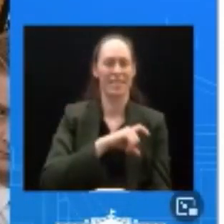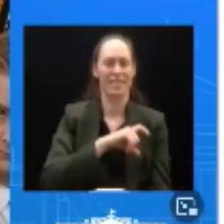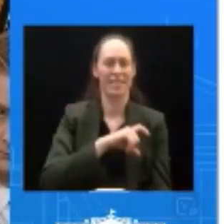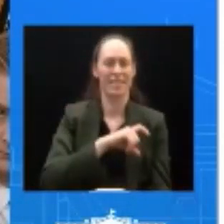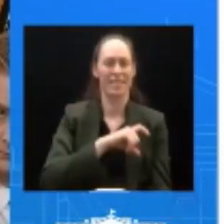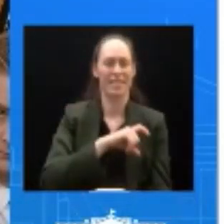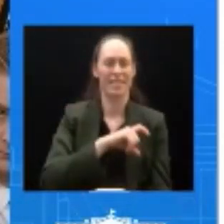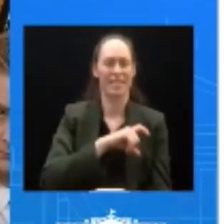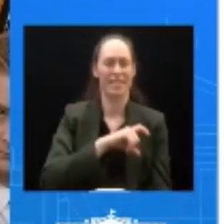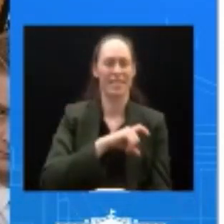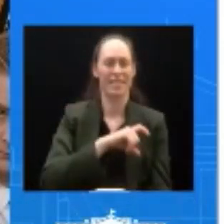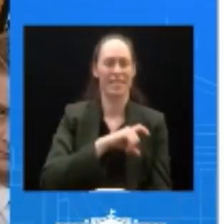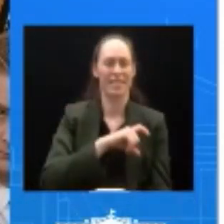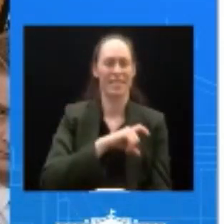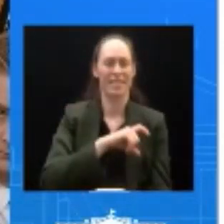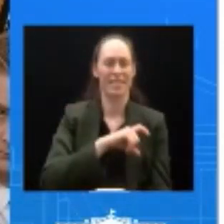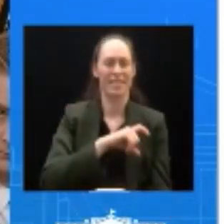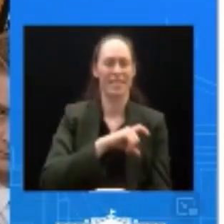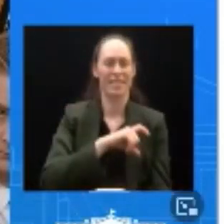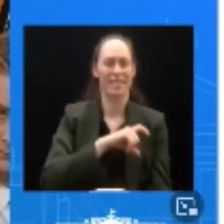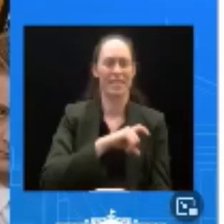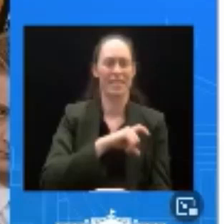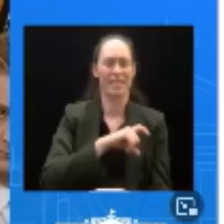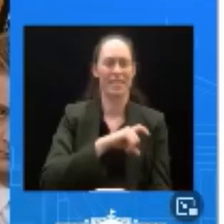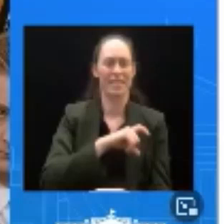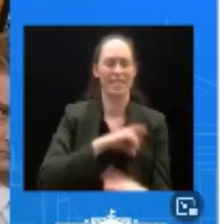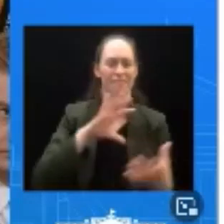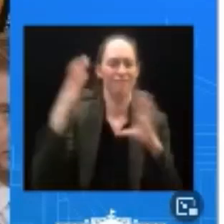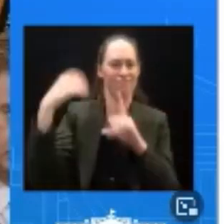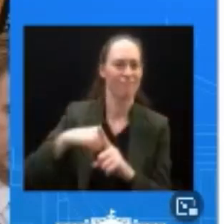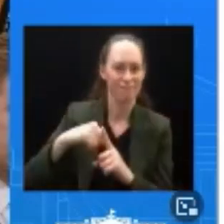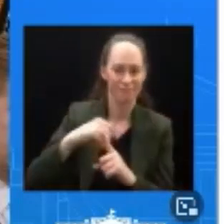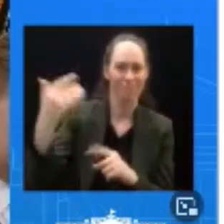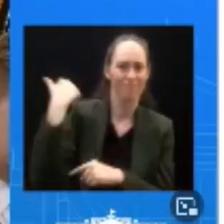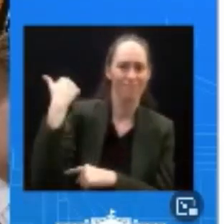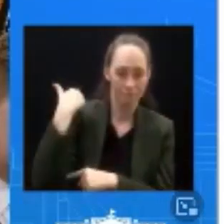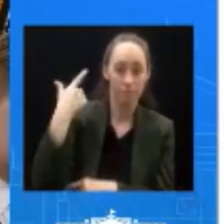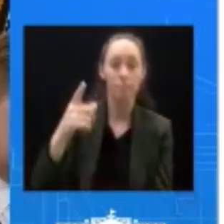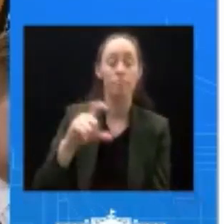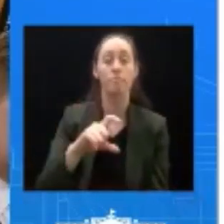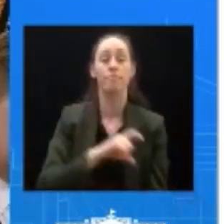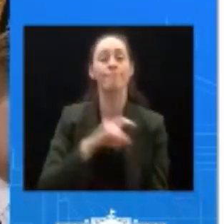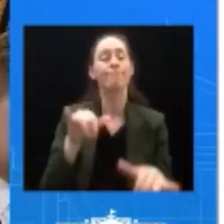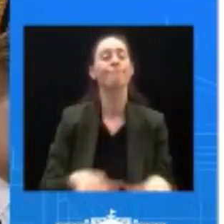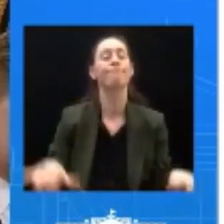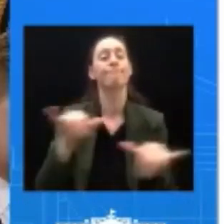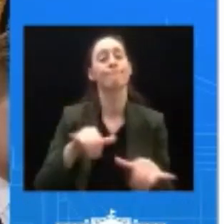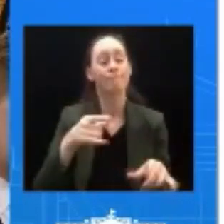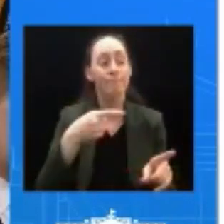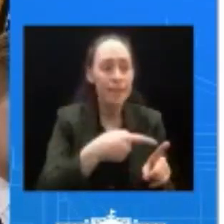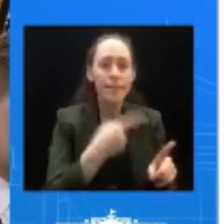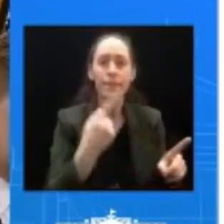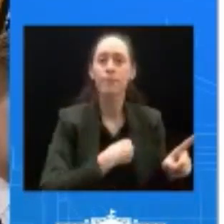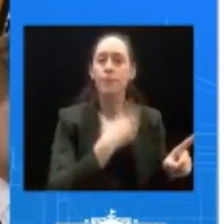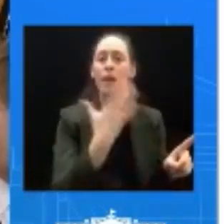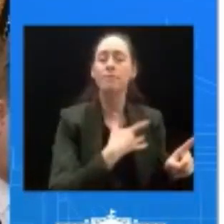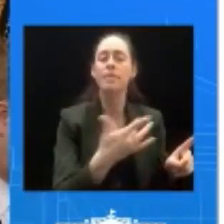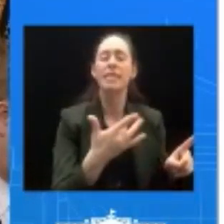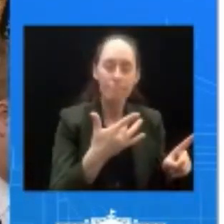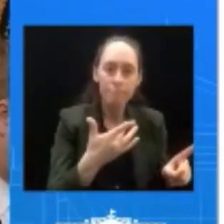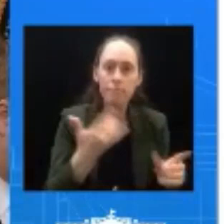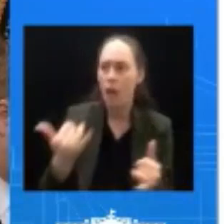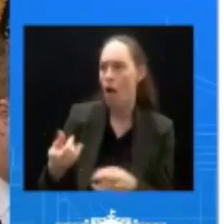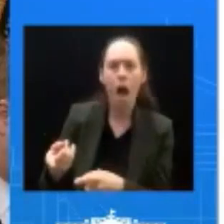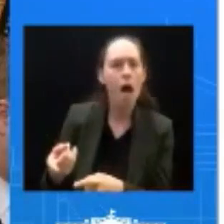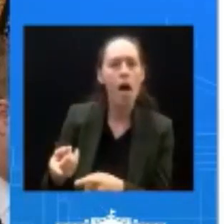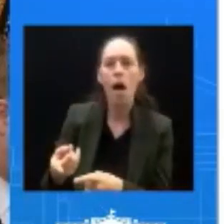the way, if you don't follow this as much as I do. This guy's a right-wing asshole. In this case, is the president concerned that within